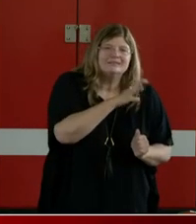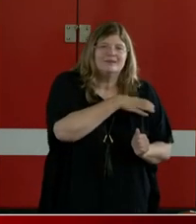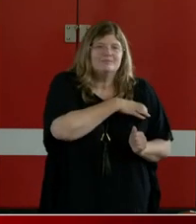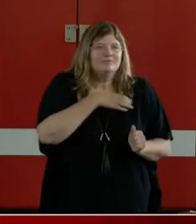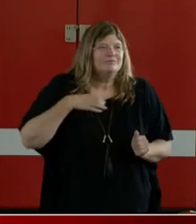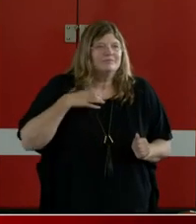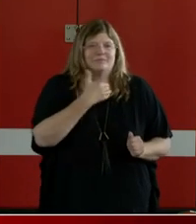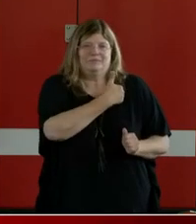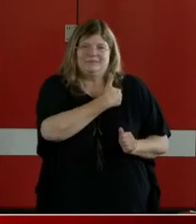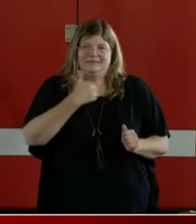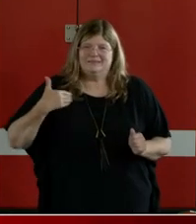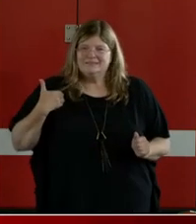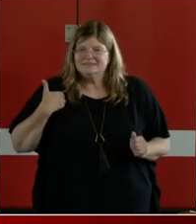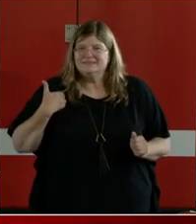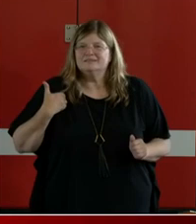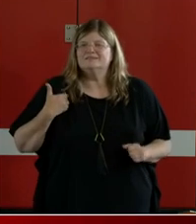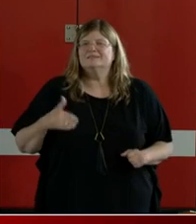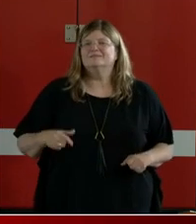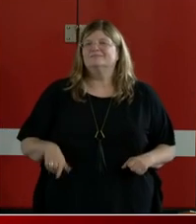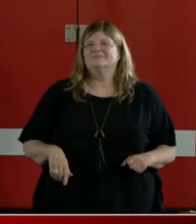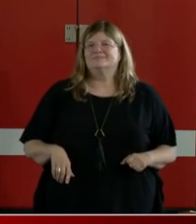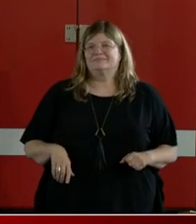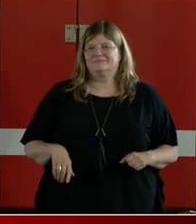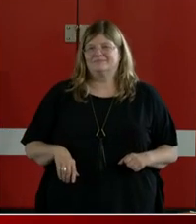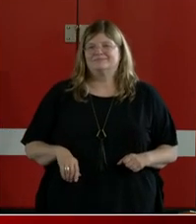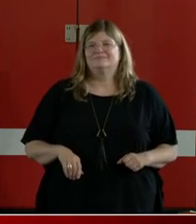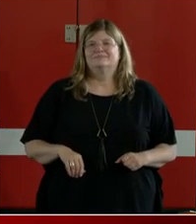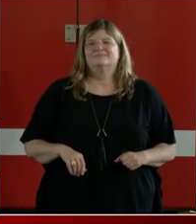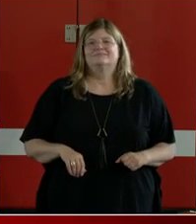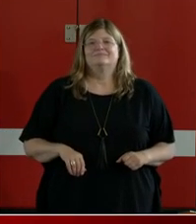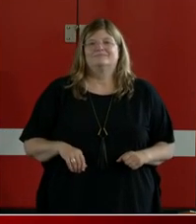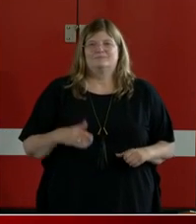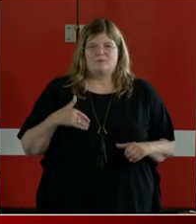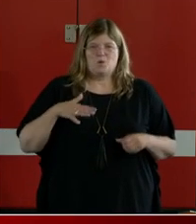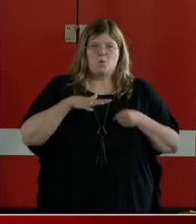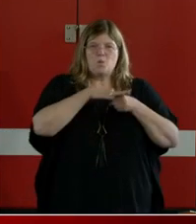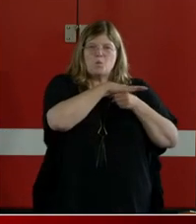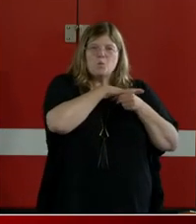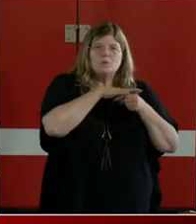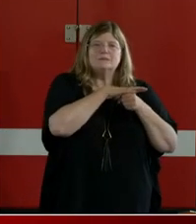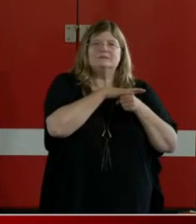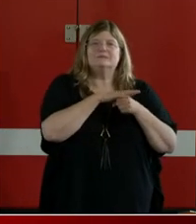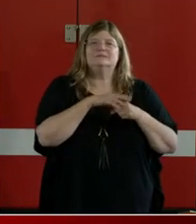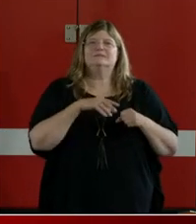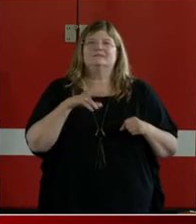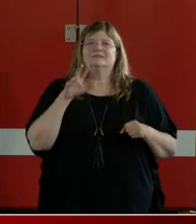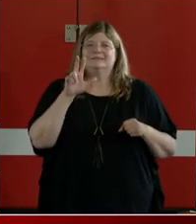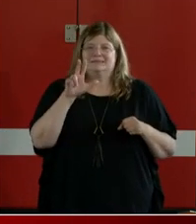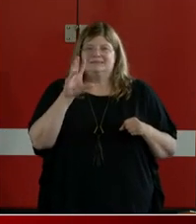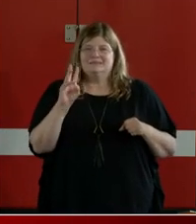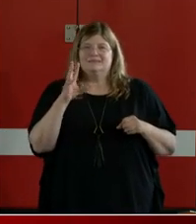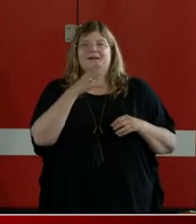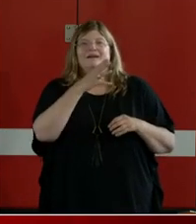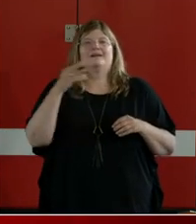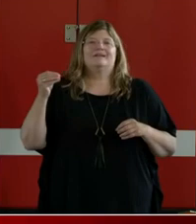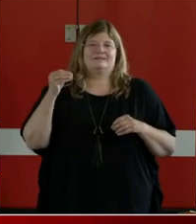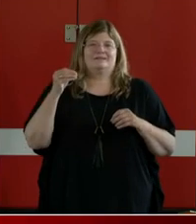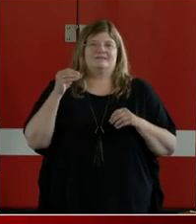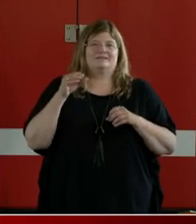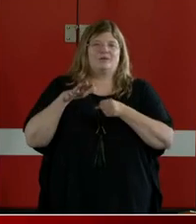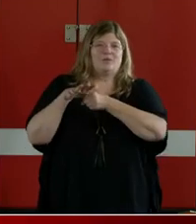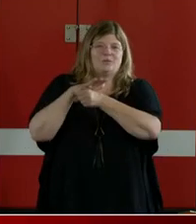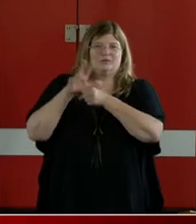council, and with our unions, Local 36 President Dabney Hudson and Local 3721